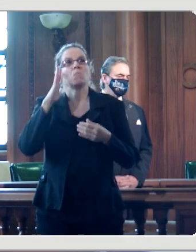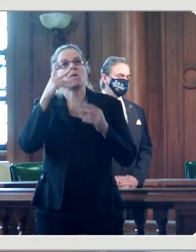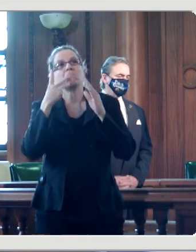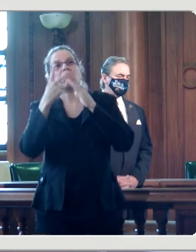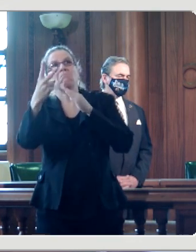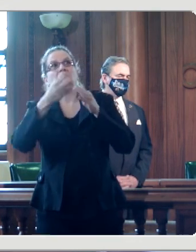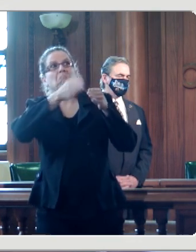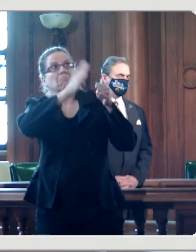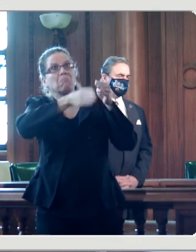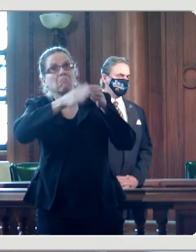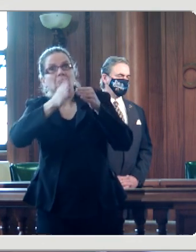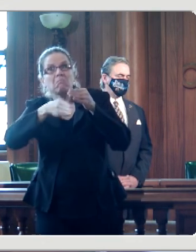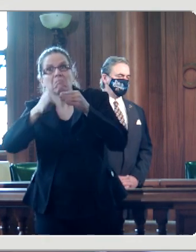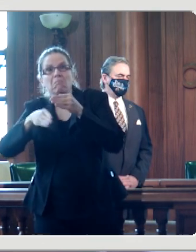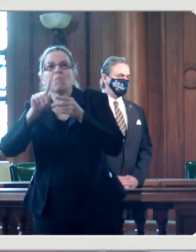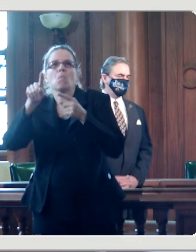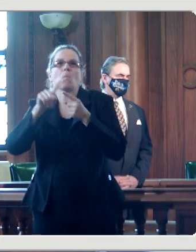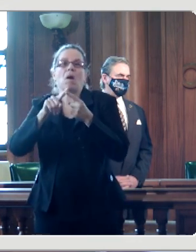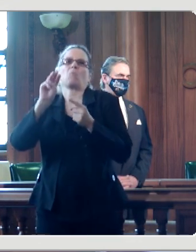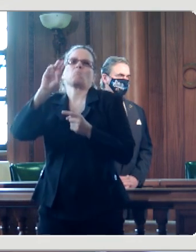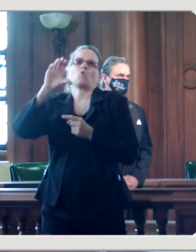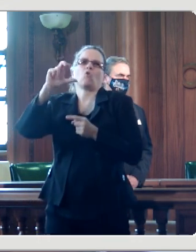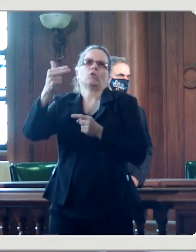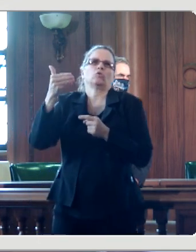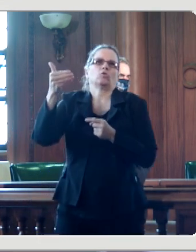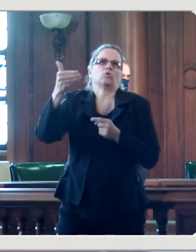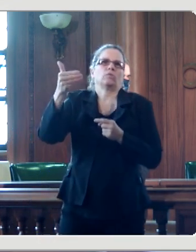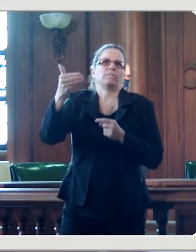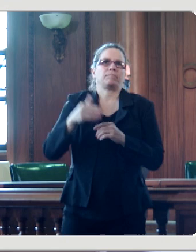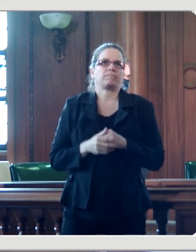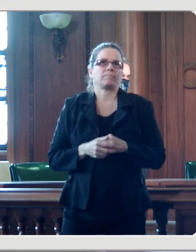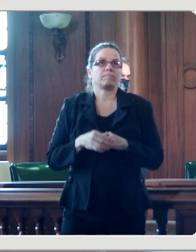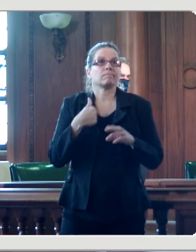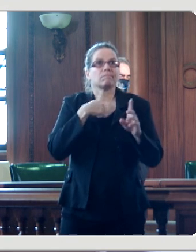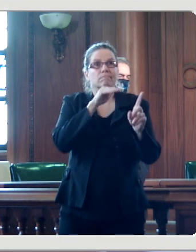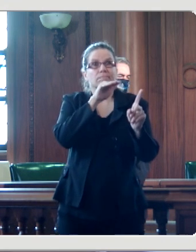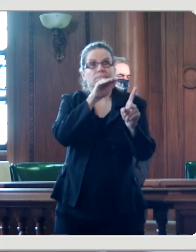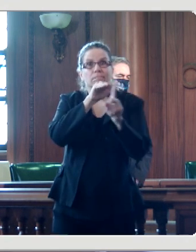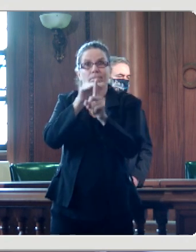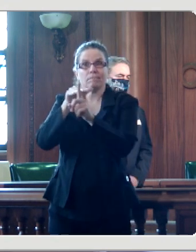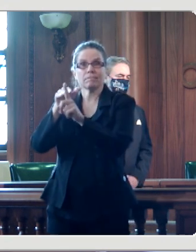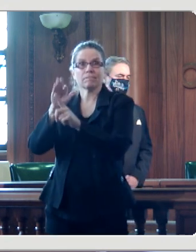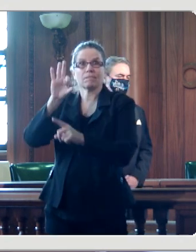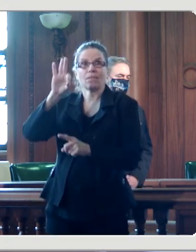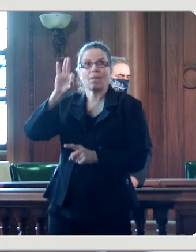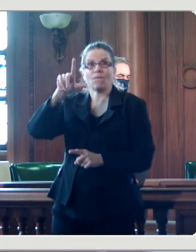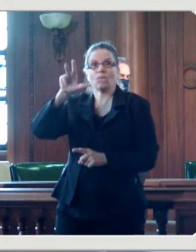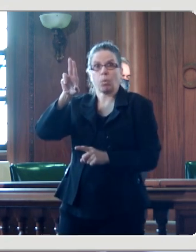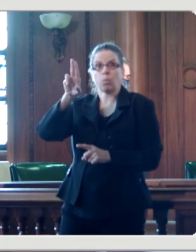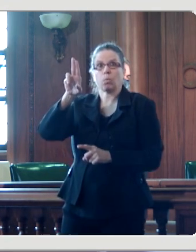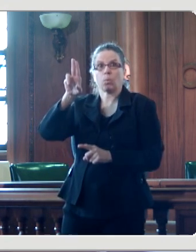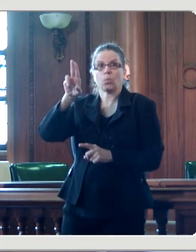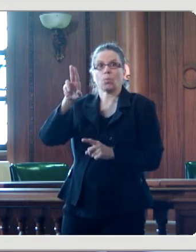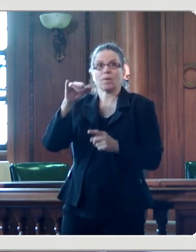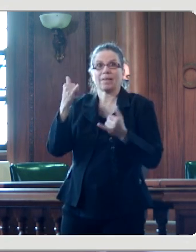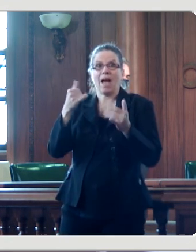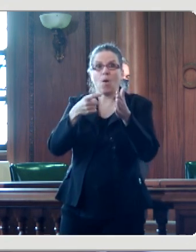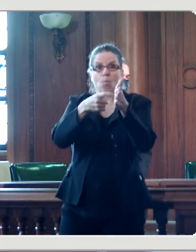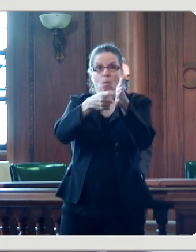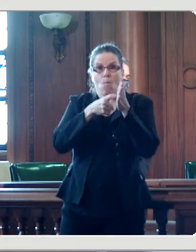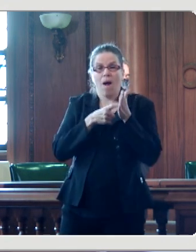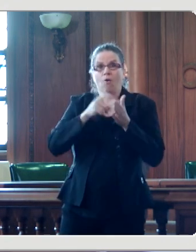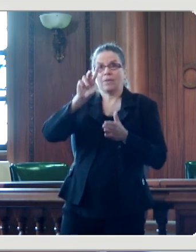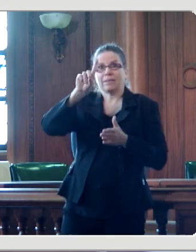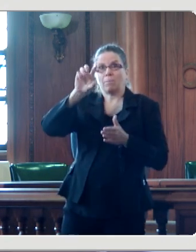Flu shots, just a reminder to the public to get those flu shots done. There was an extension. Originally, they were mandated to be done